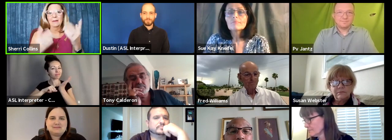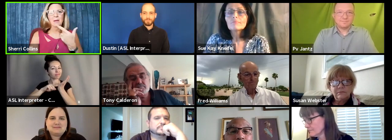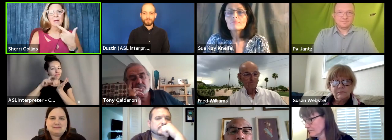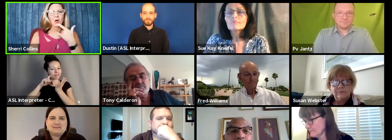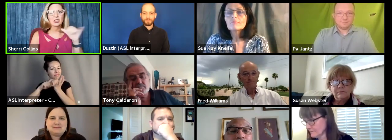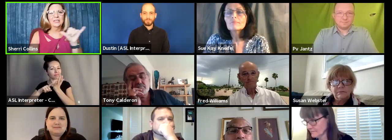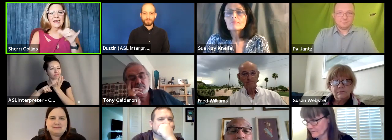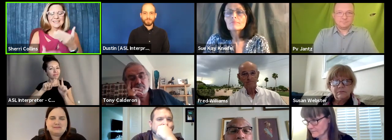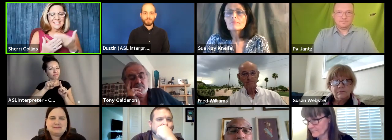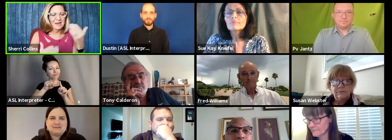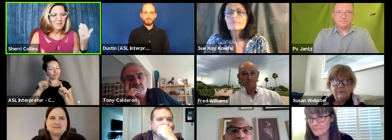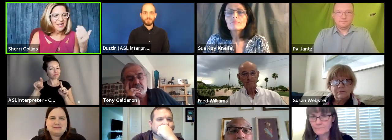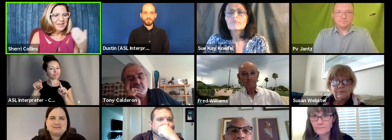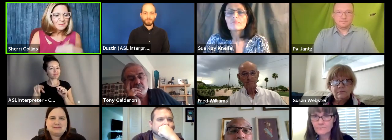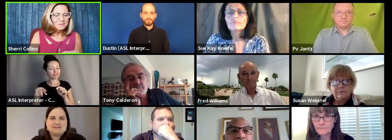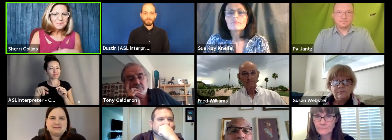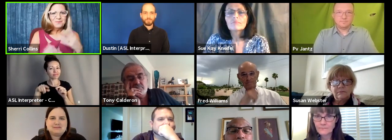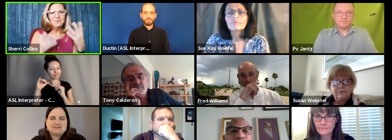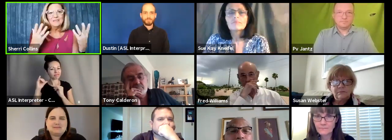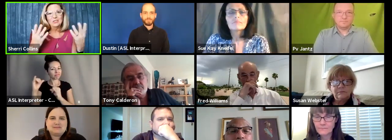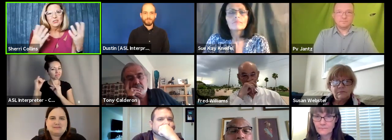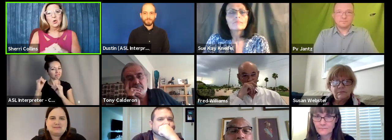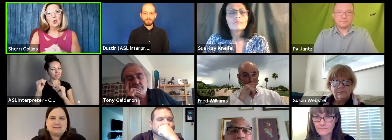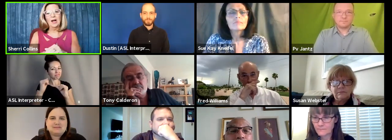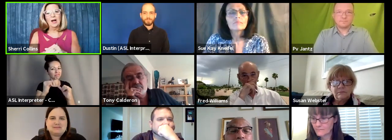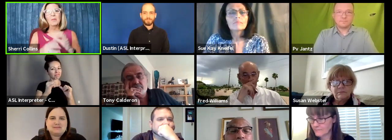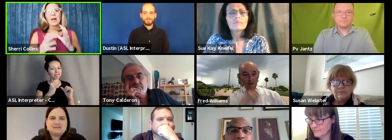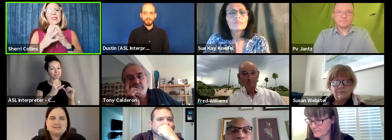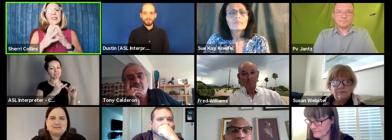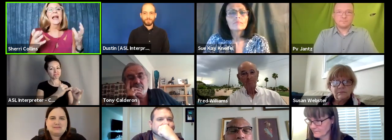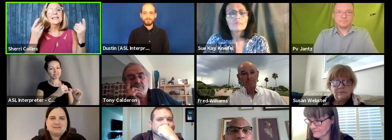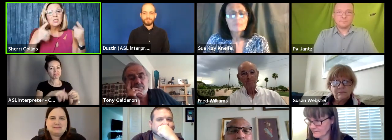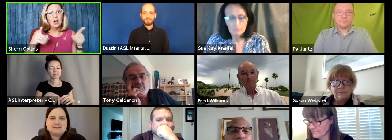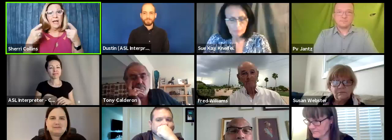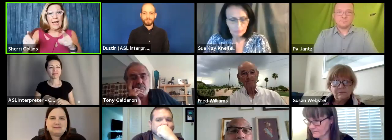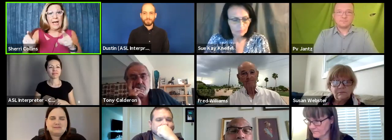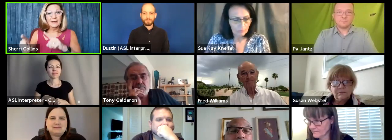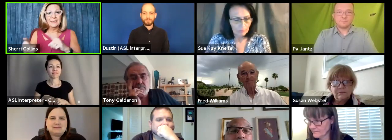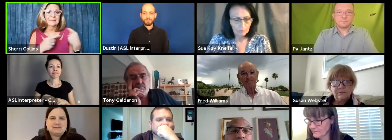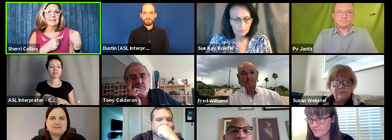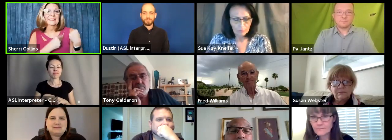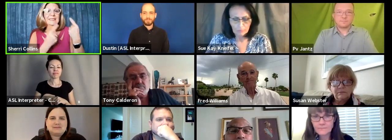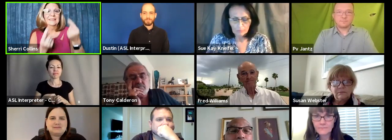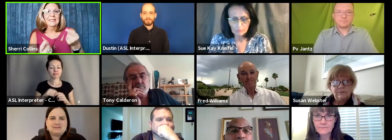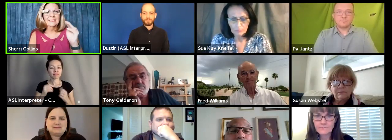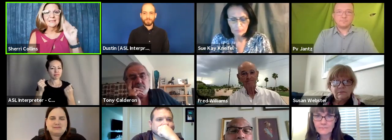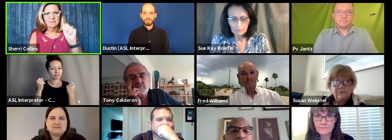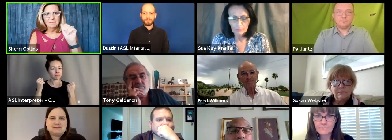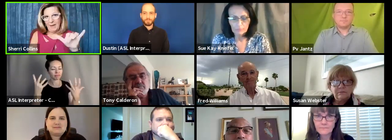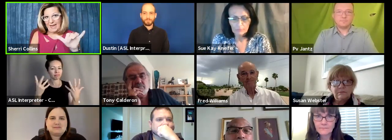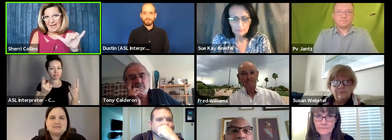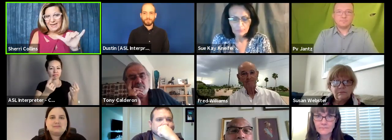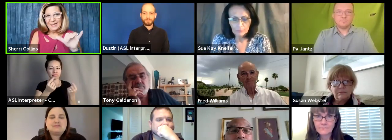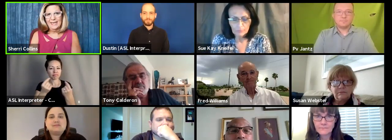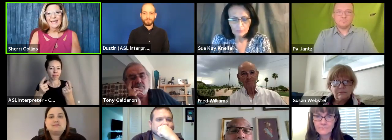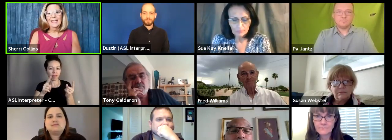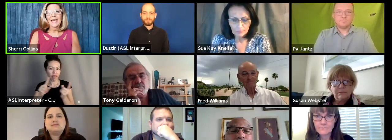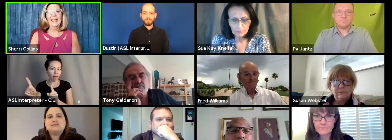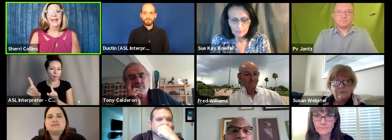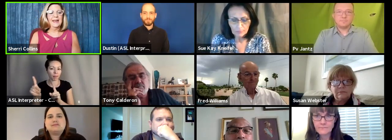that many people are saying the same thing. So a lot has happened since